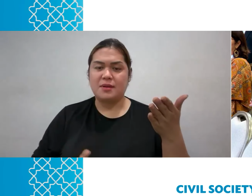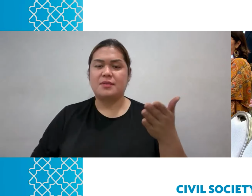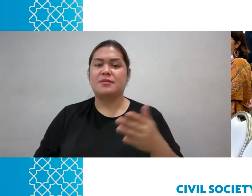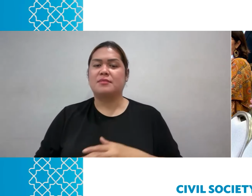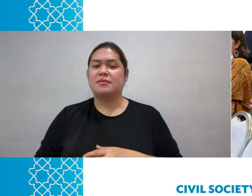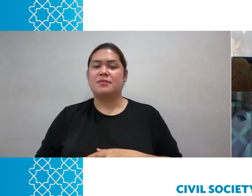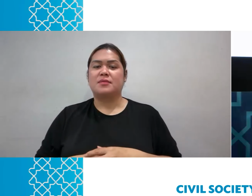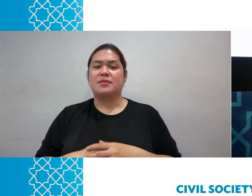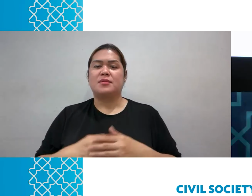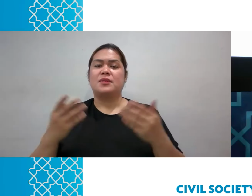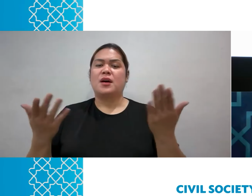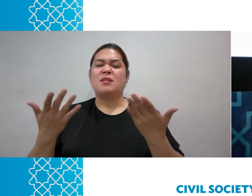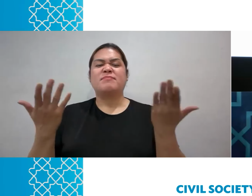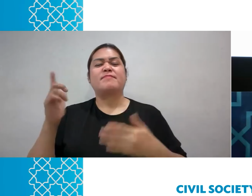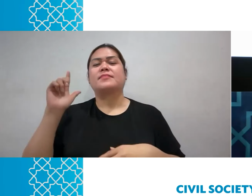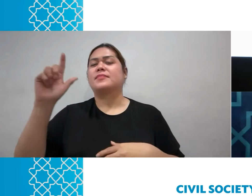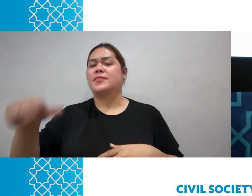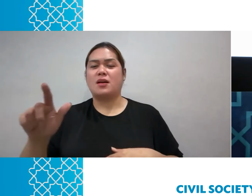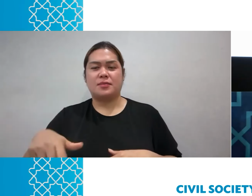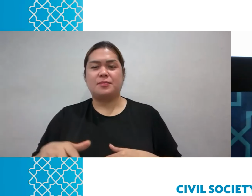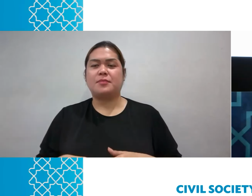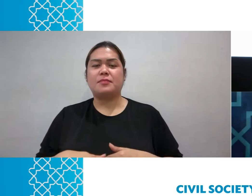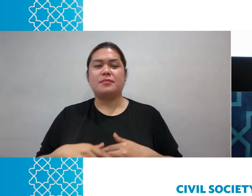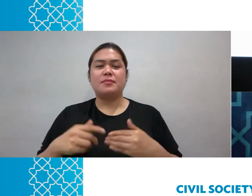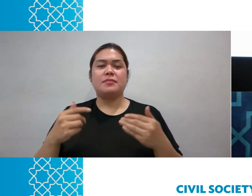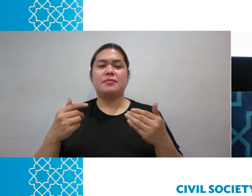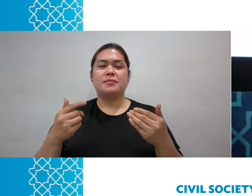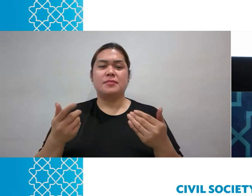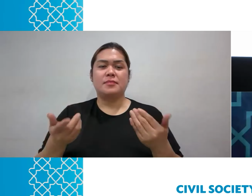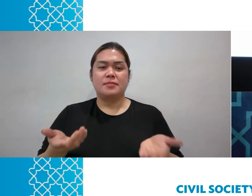later, probably utilized. So I think